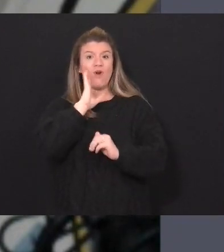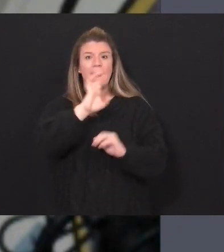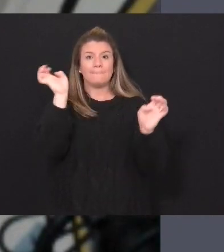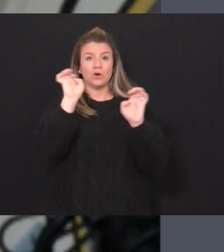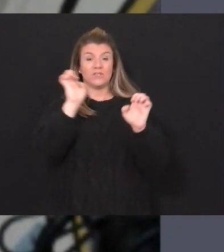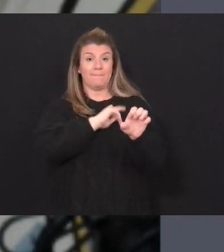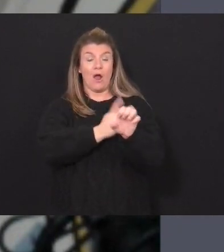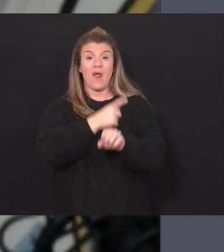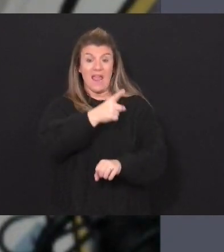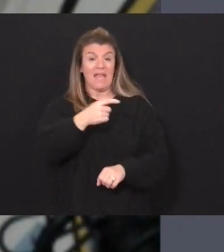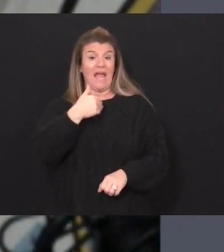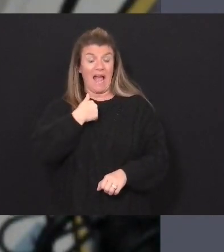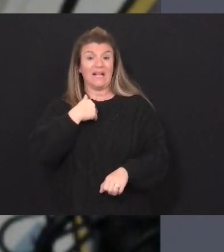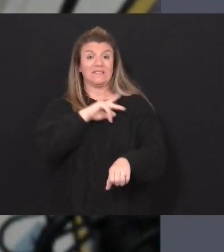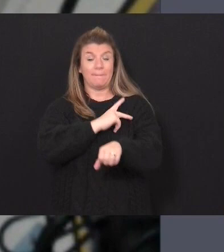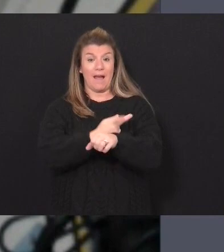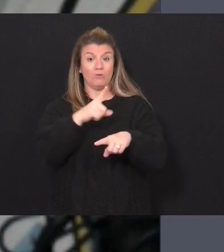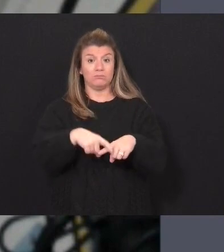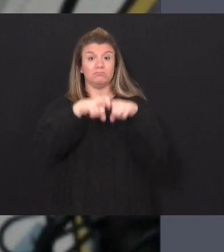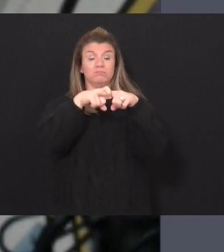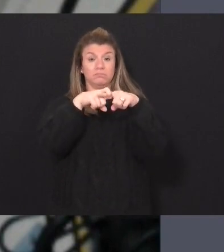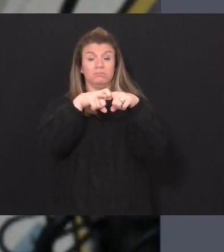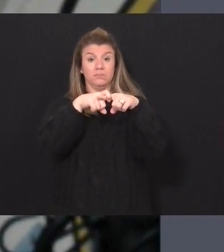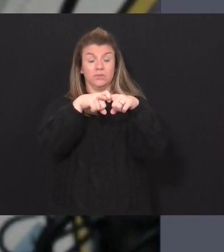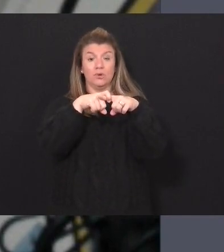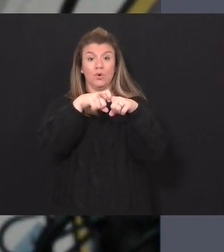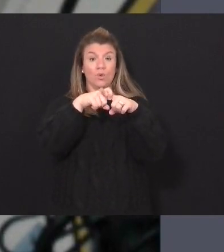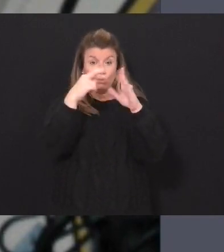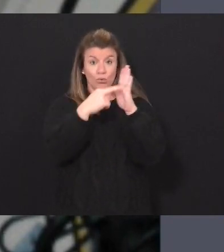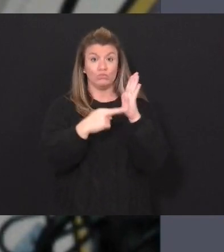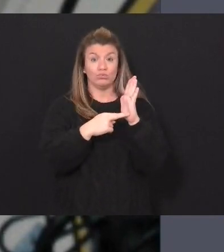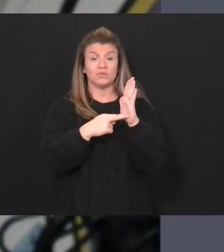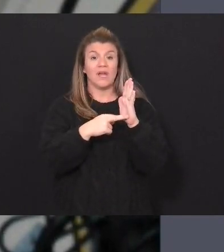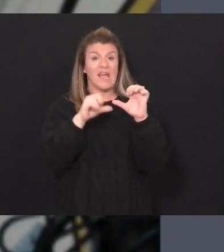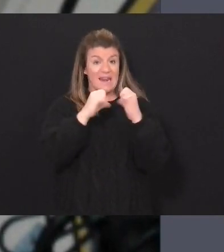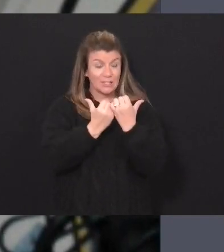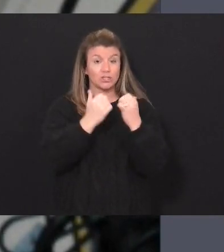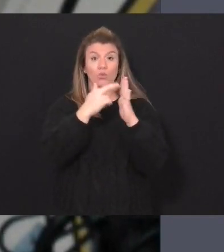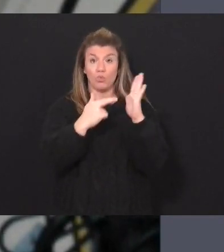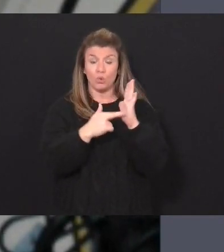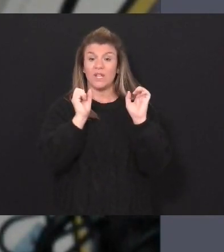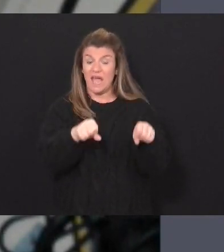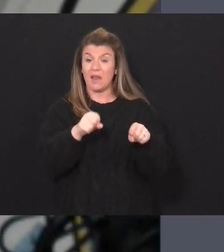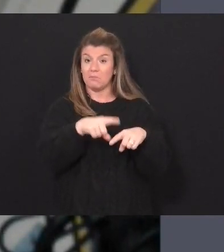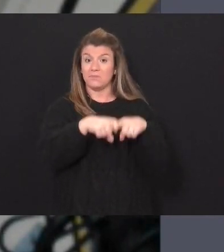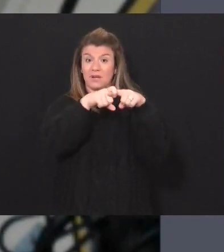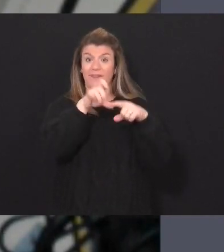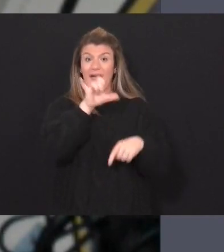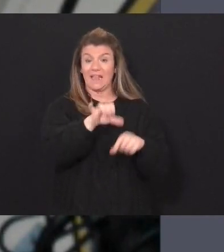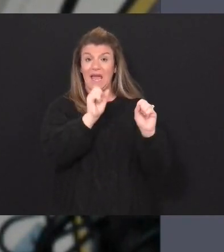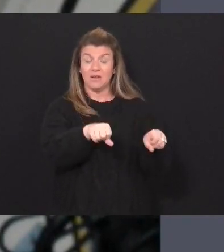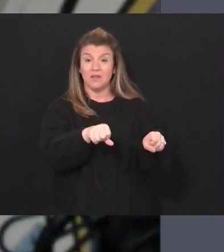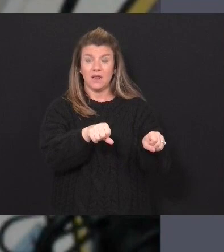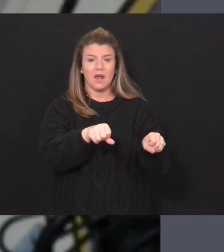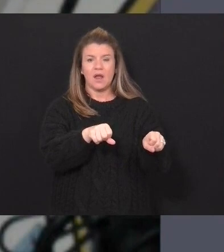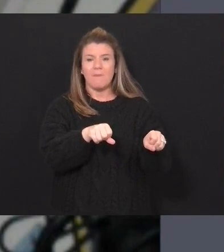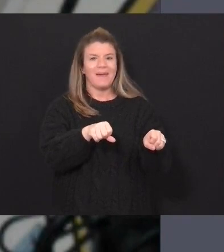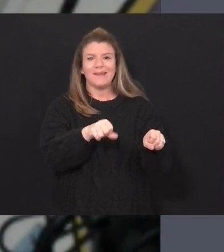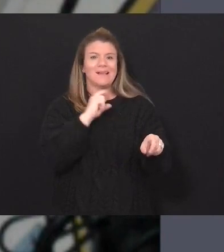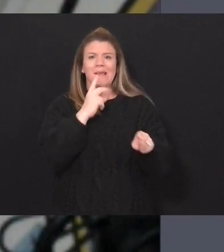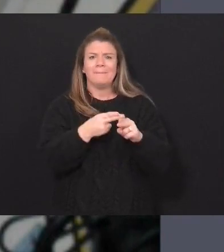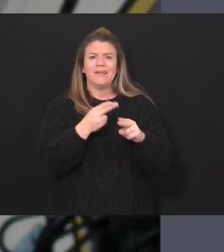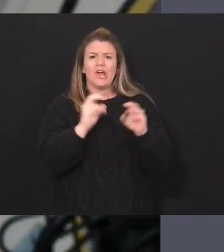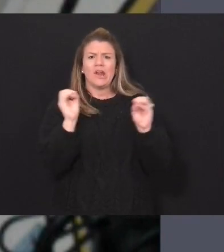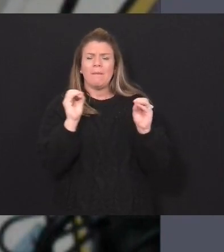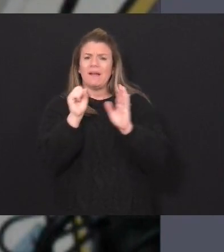has the power to suspend statutory regulations and agency rules and things of that nature. It doesn't mention anything about